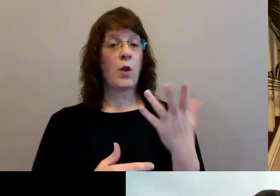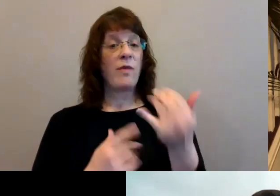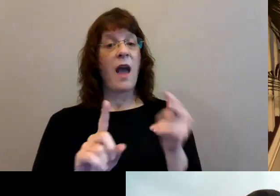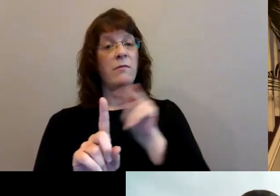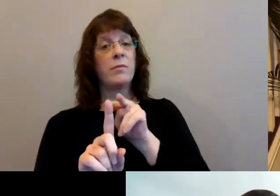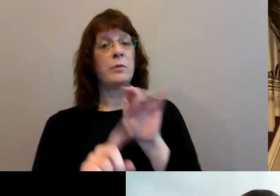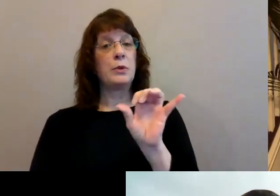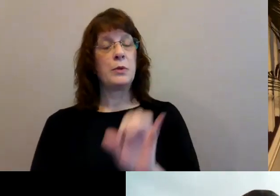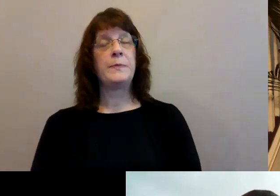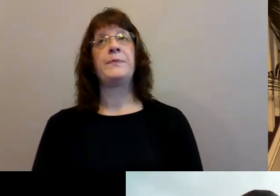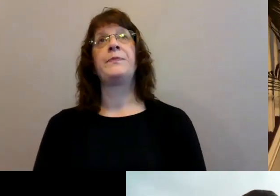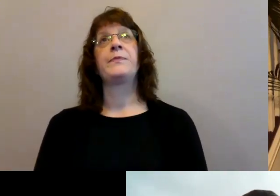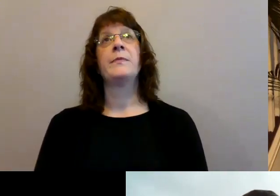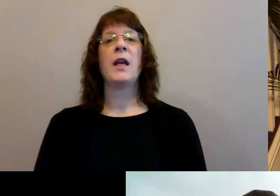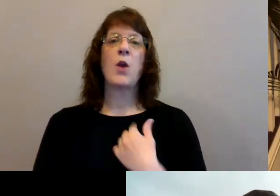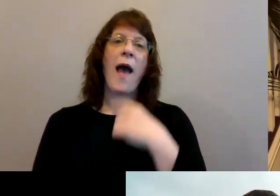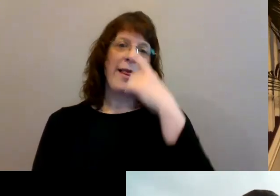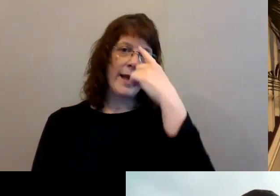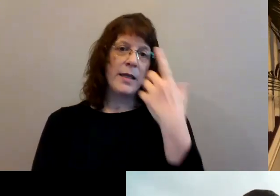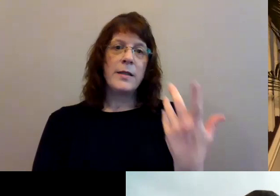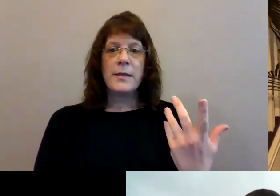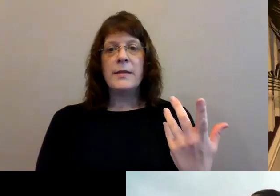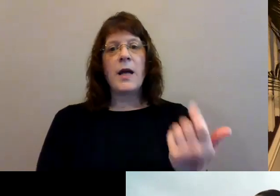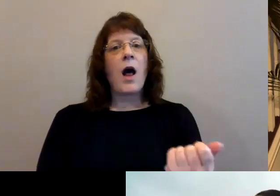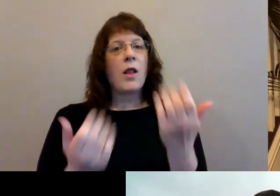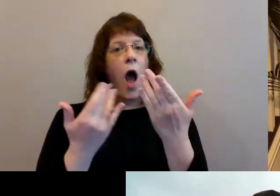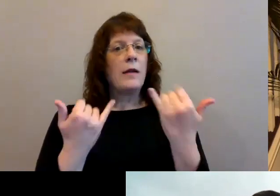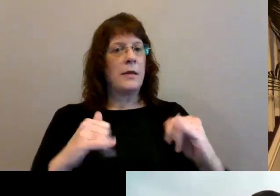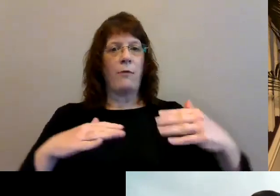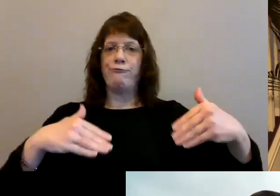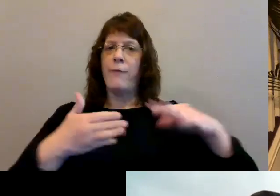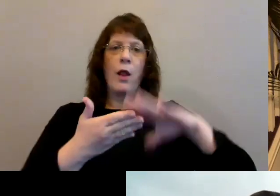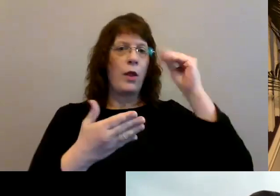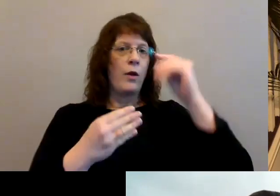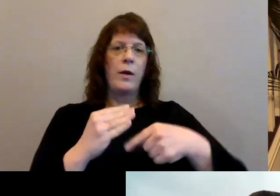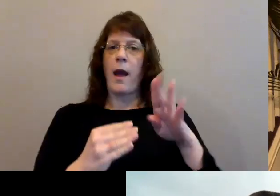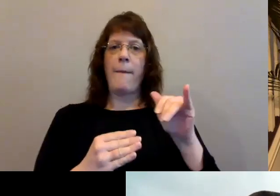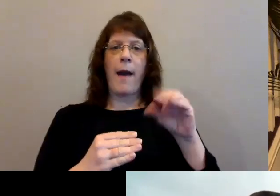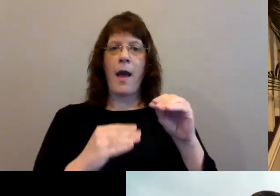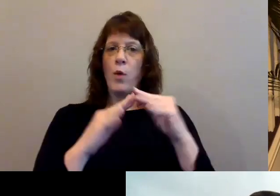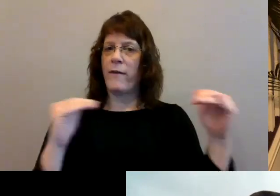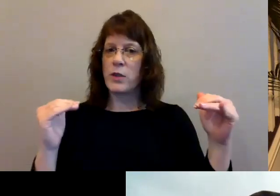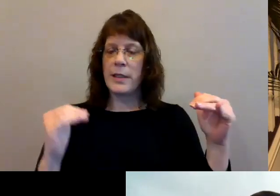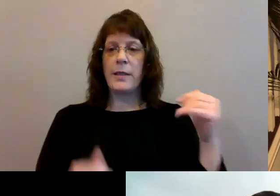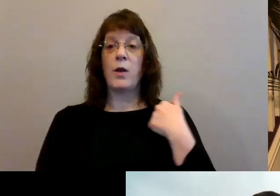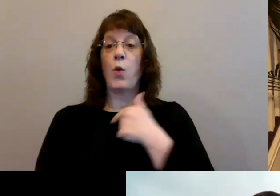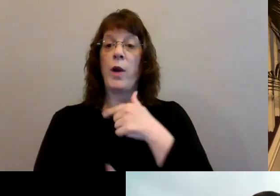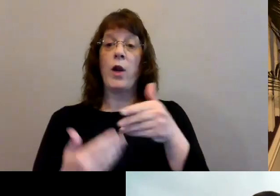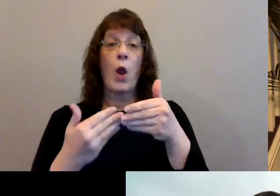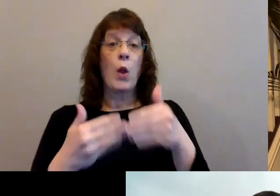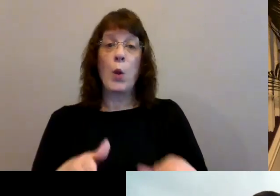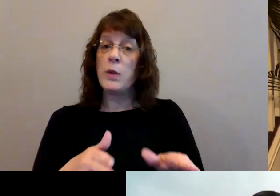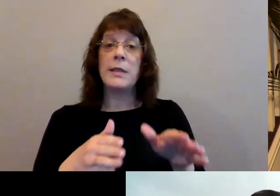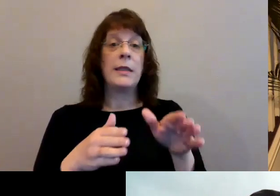well. So I think there's a lot still to be learned about biodiversity, and we're losing species at the rate that